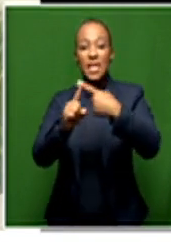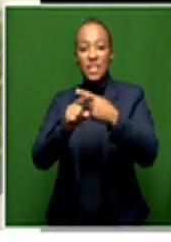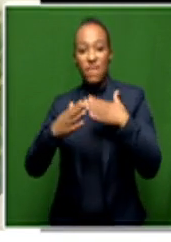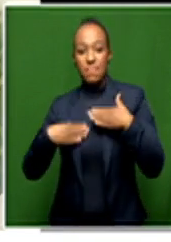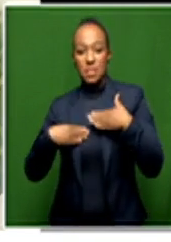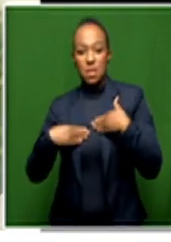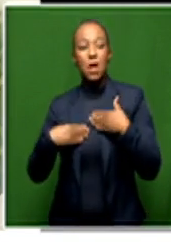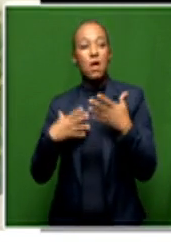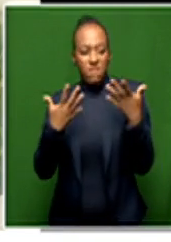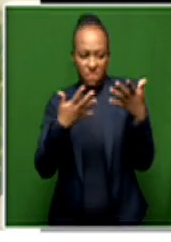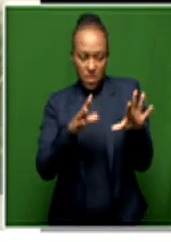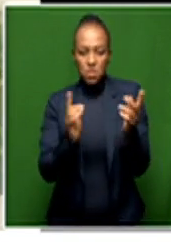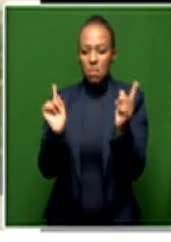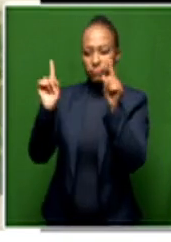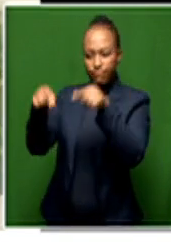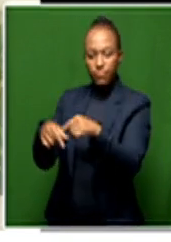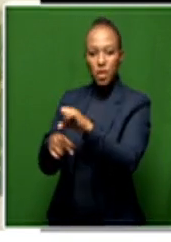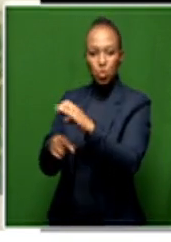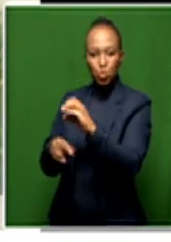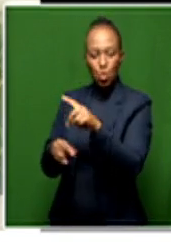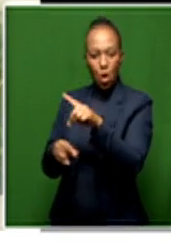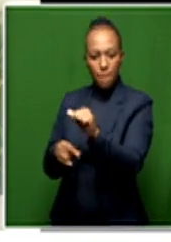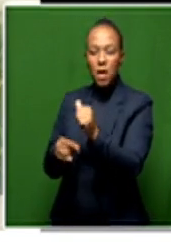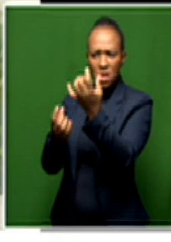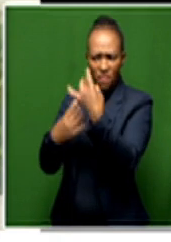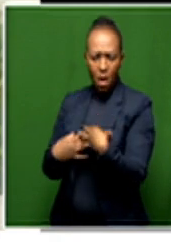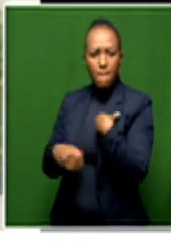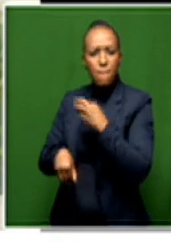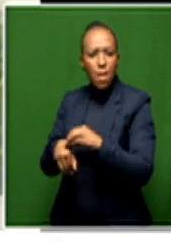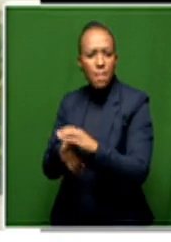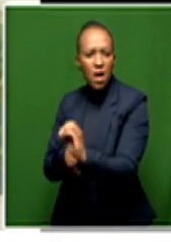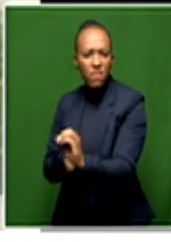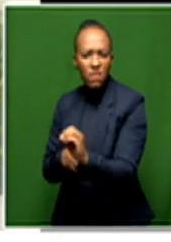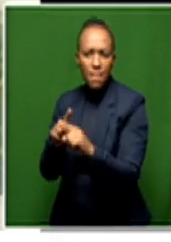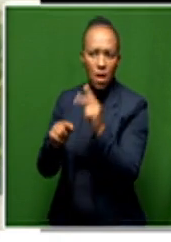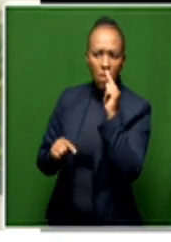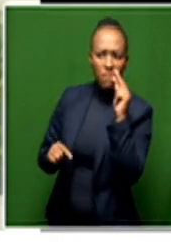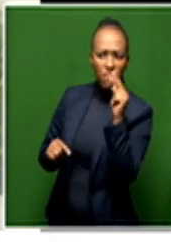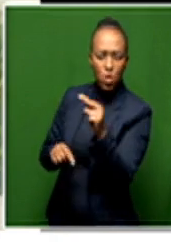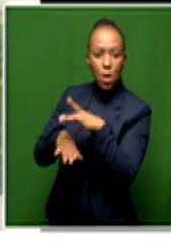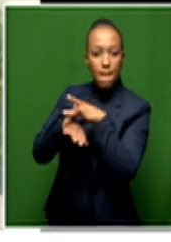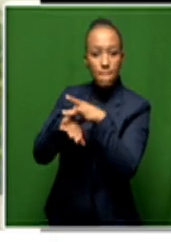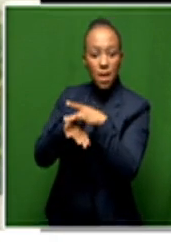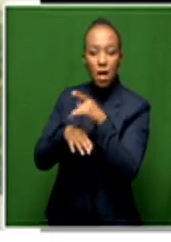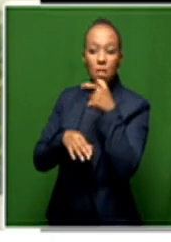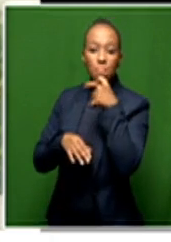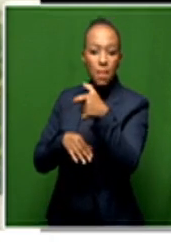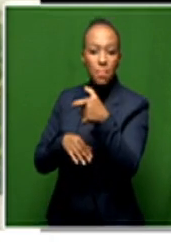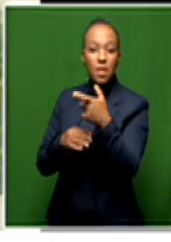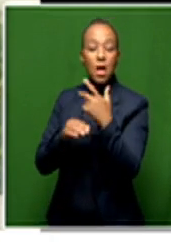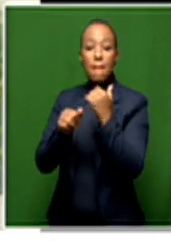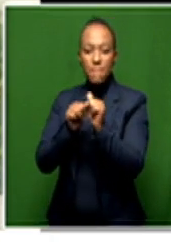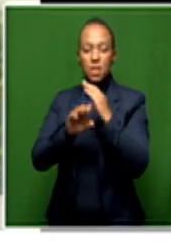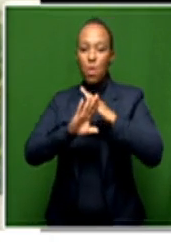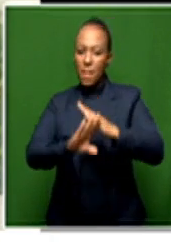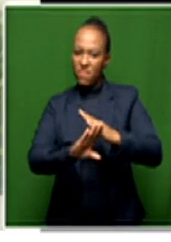come to Scopa to say there was a problem. So in our view, consistent with the medical terminology, at this point, prevention is better than